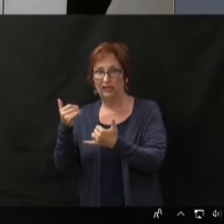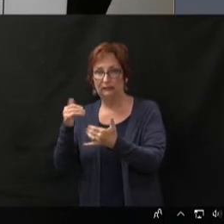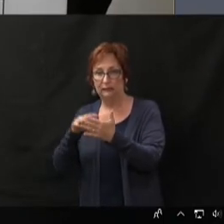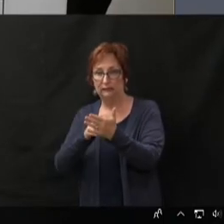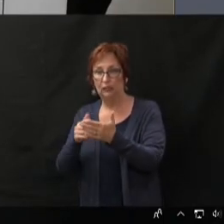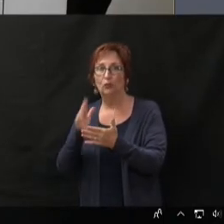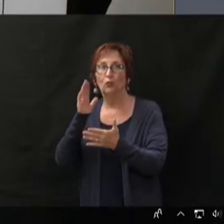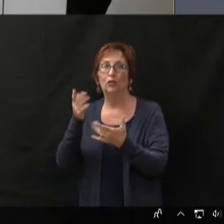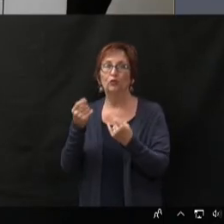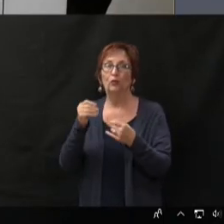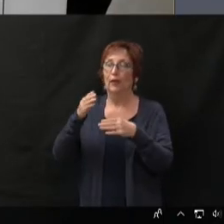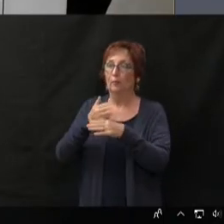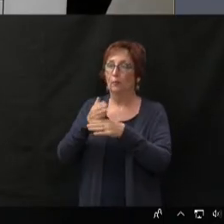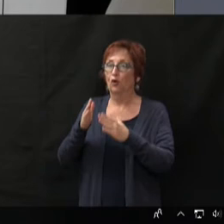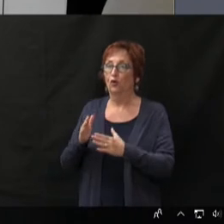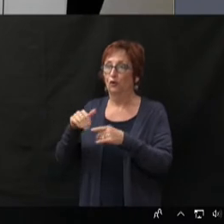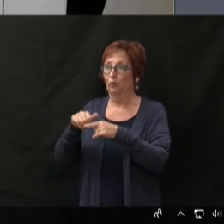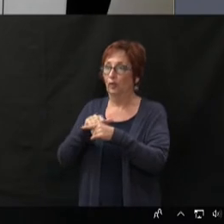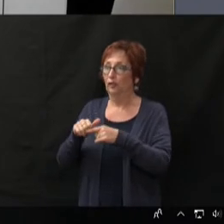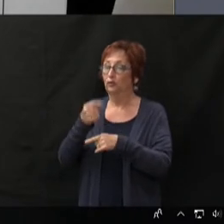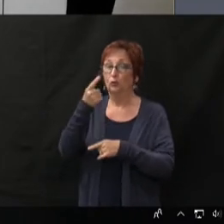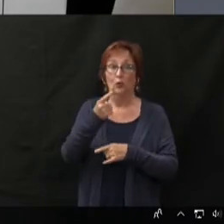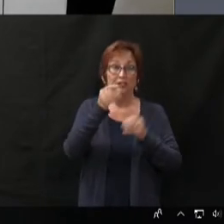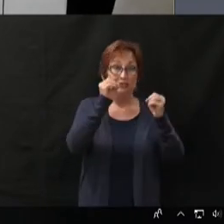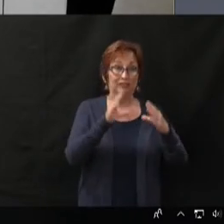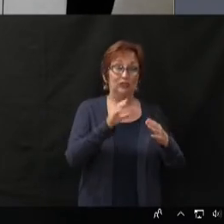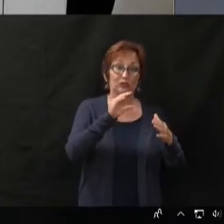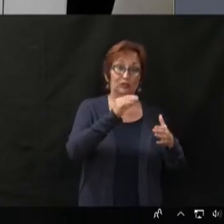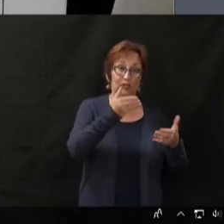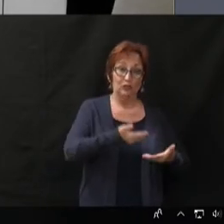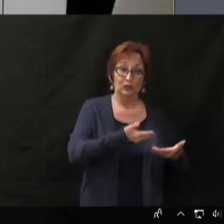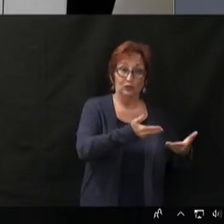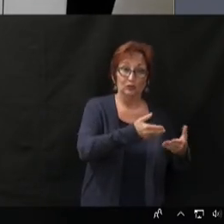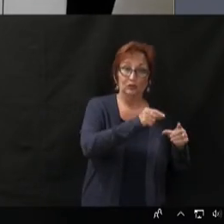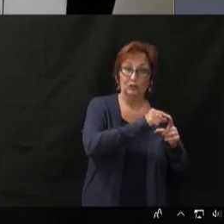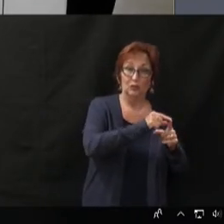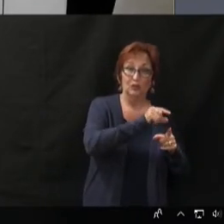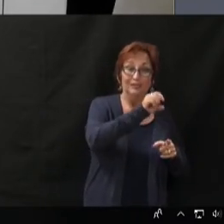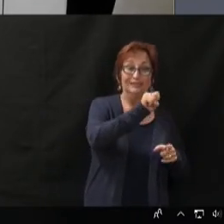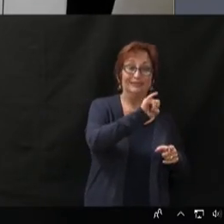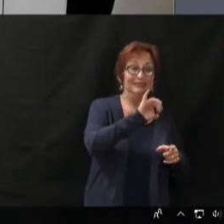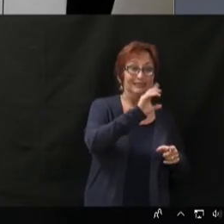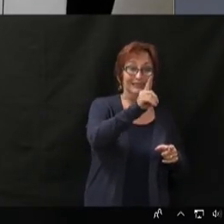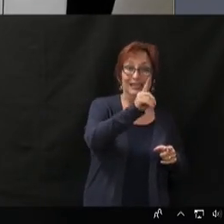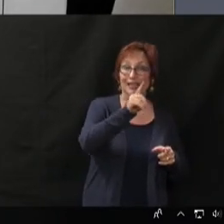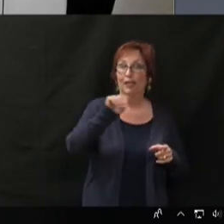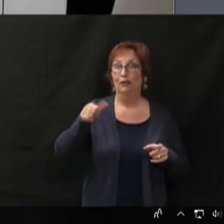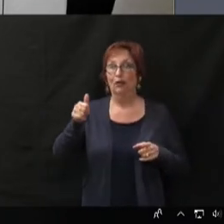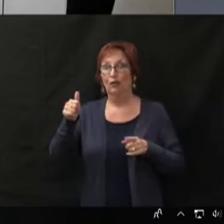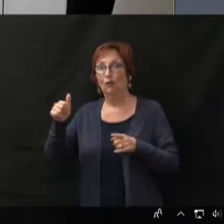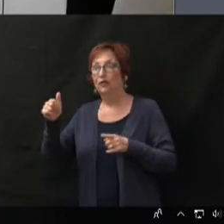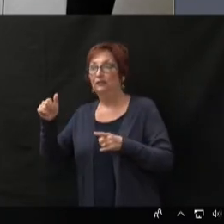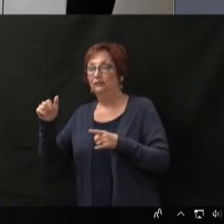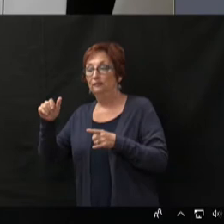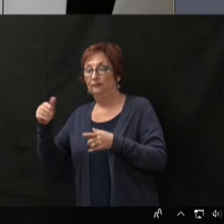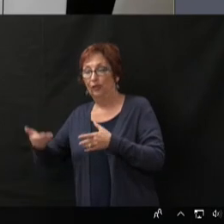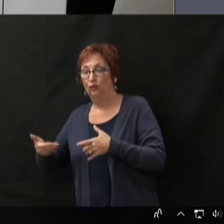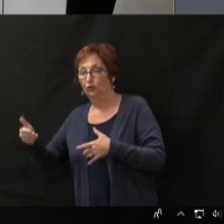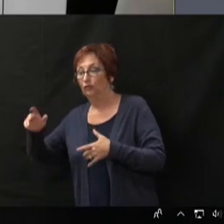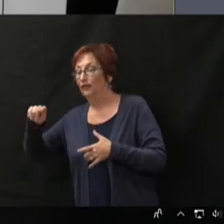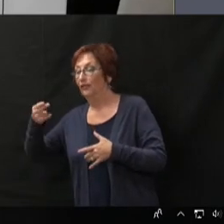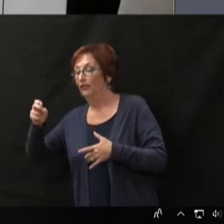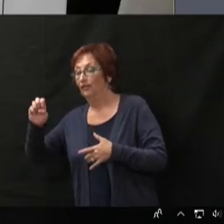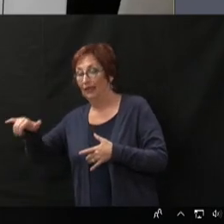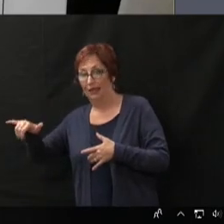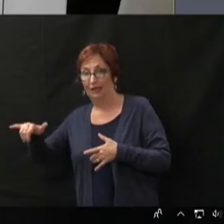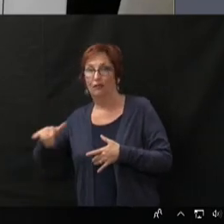partner practice. One teacher is going to introduce the word said and another one the word they. You can pretend that